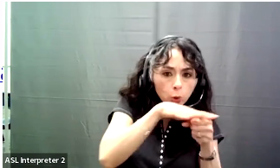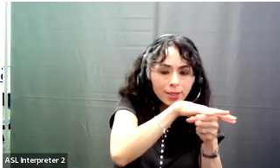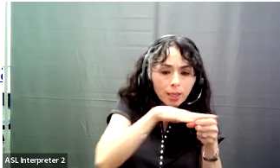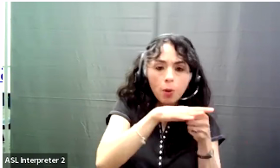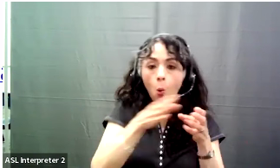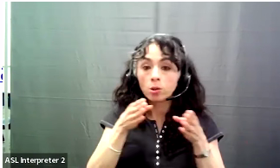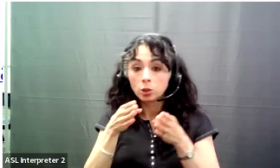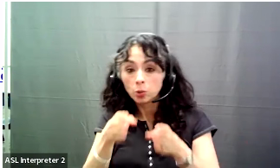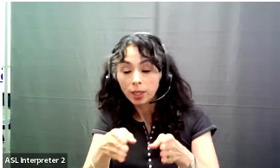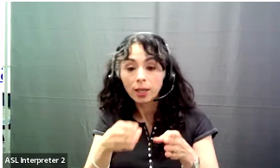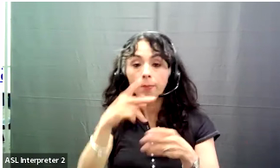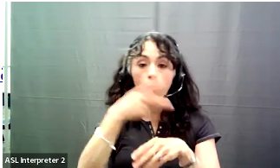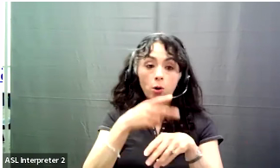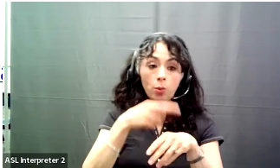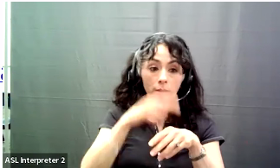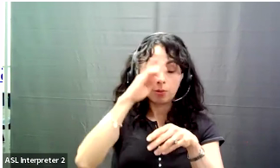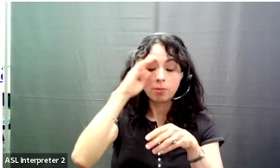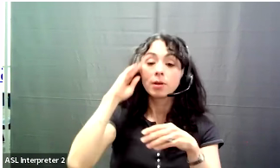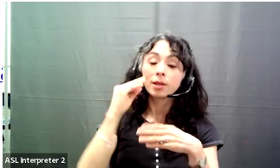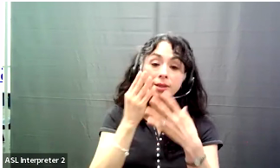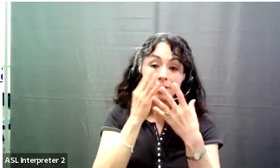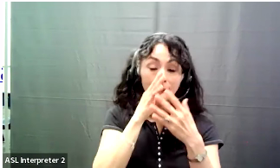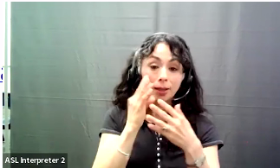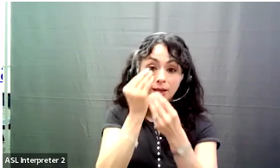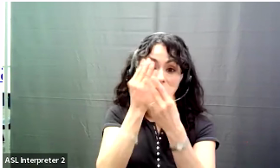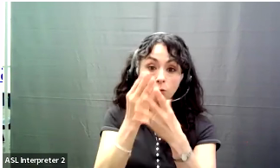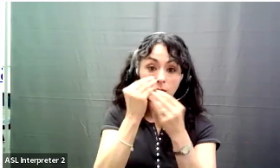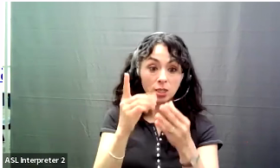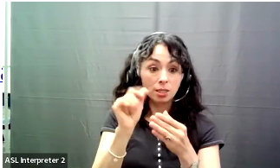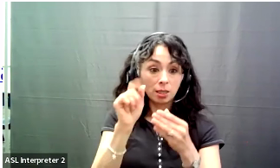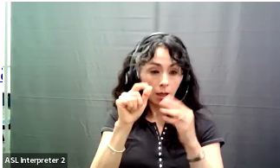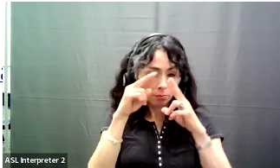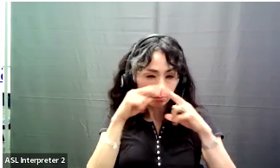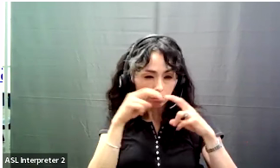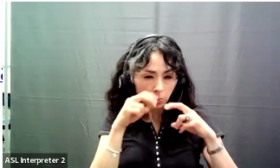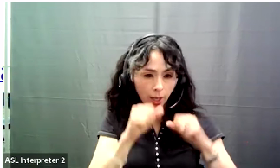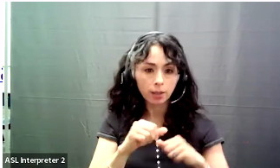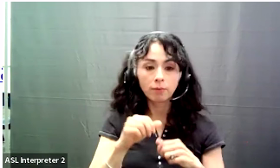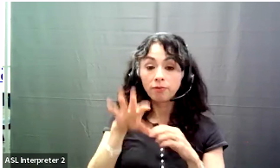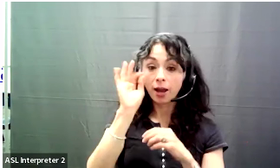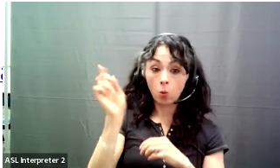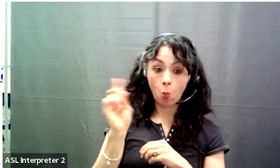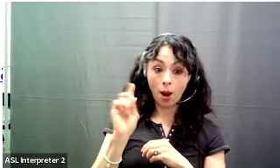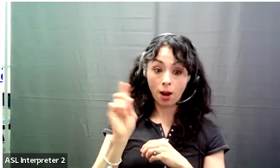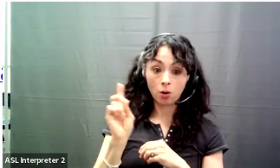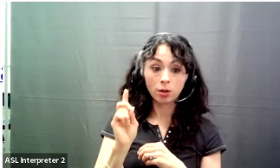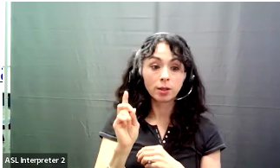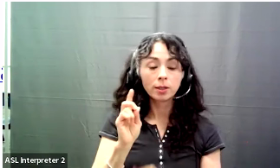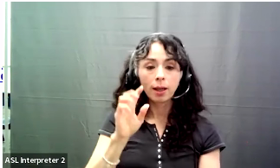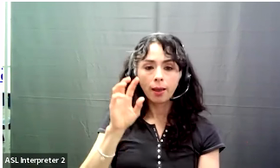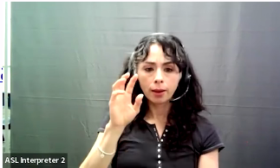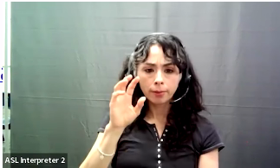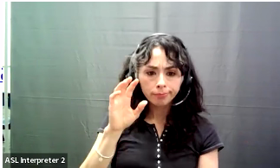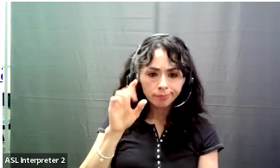or neighborhood in Puerto Rico. Data can be downloaded in KML and of course